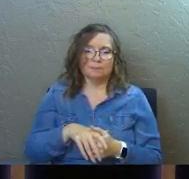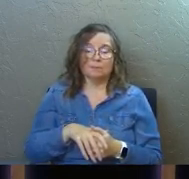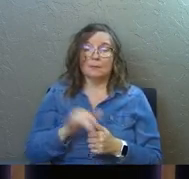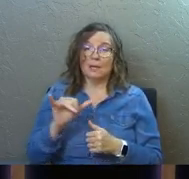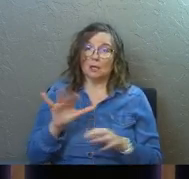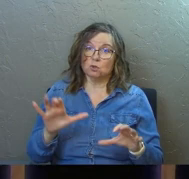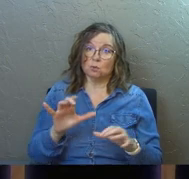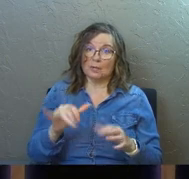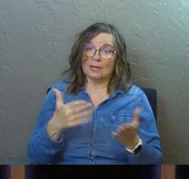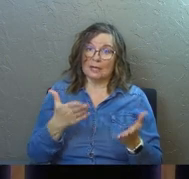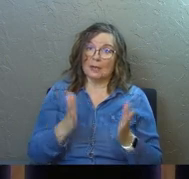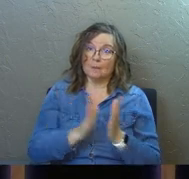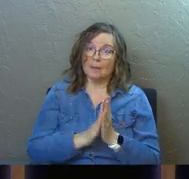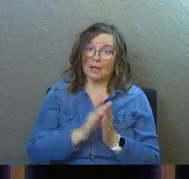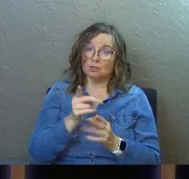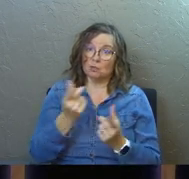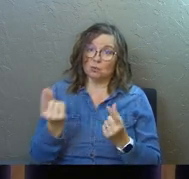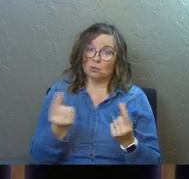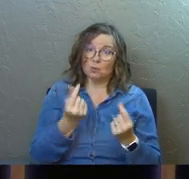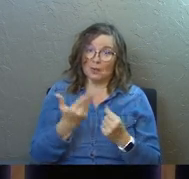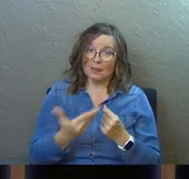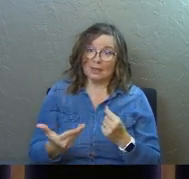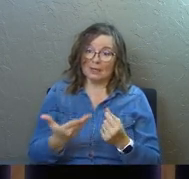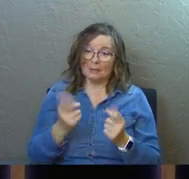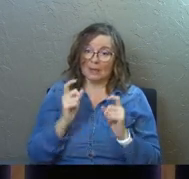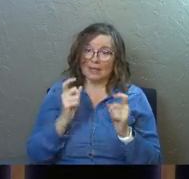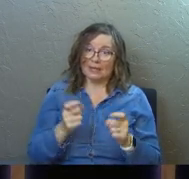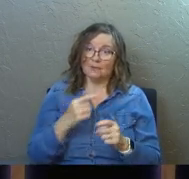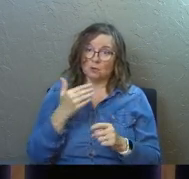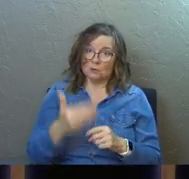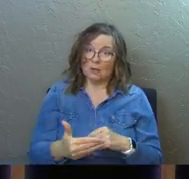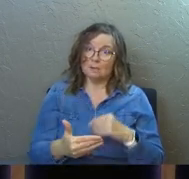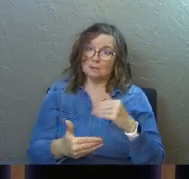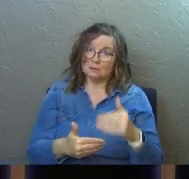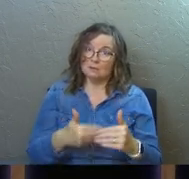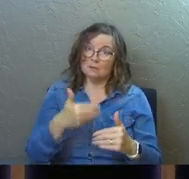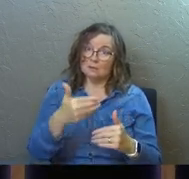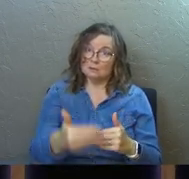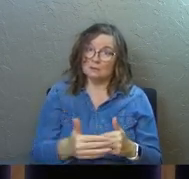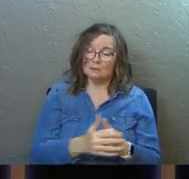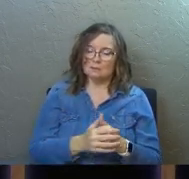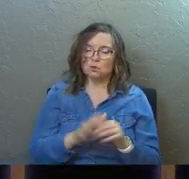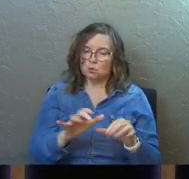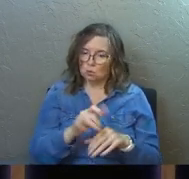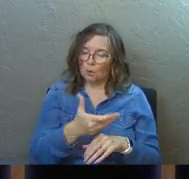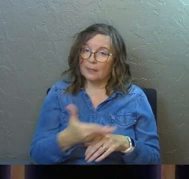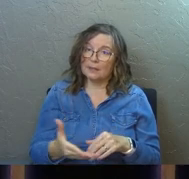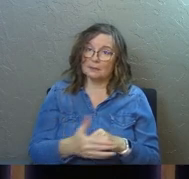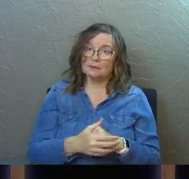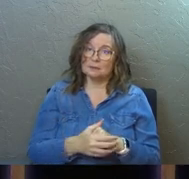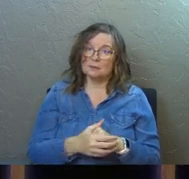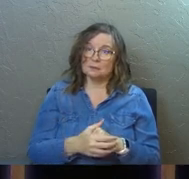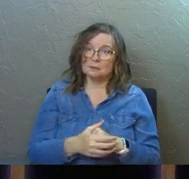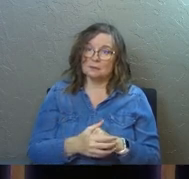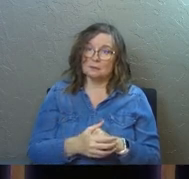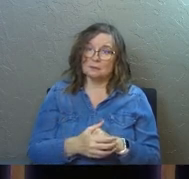And as you do, he may ask you to do things. He may give you steps to take. So do those things.